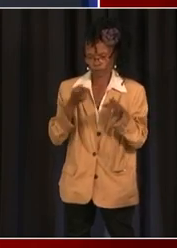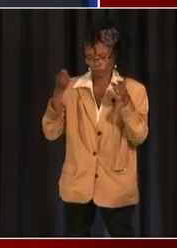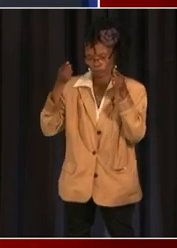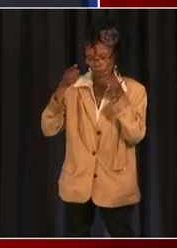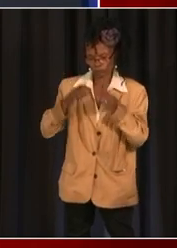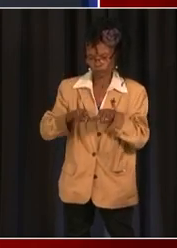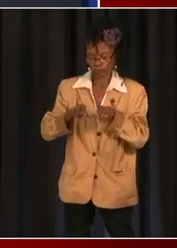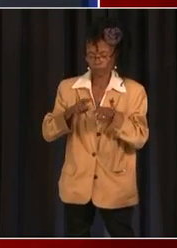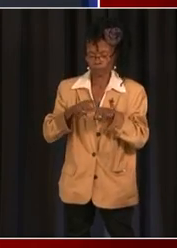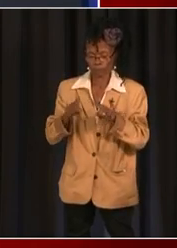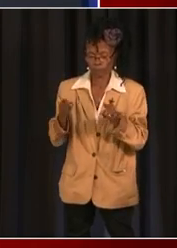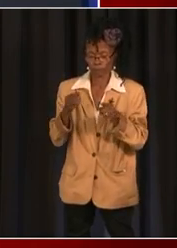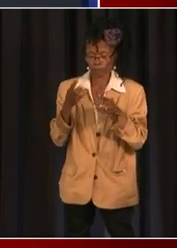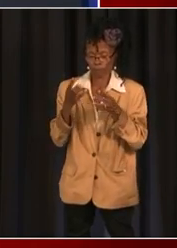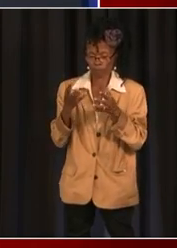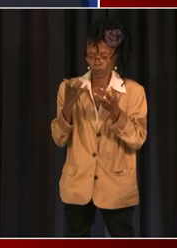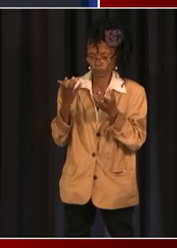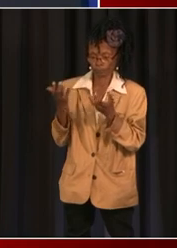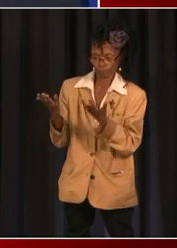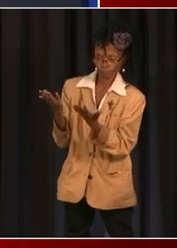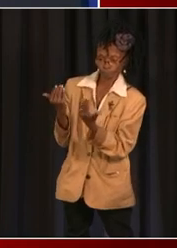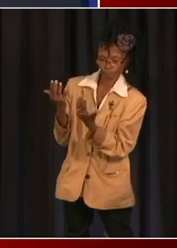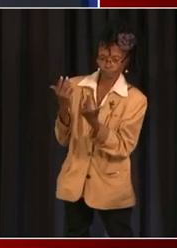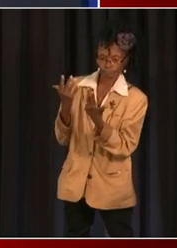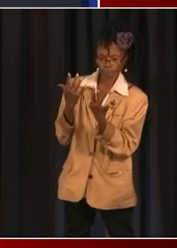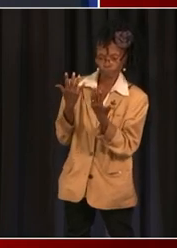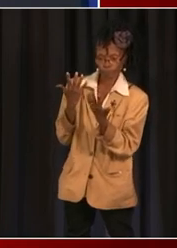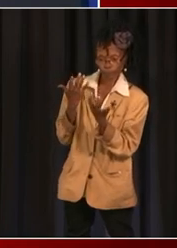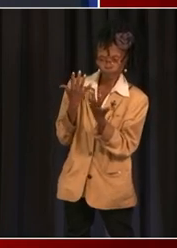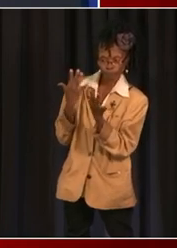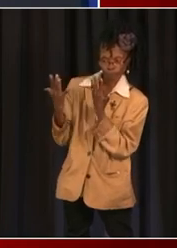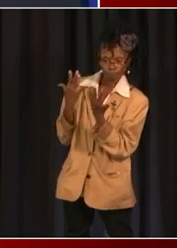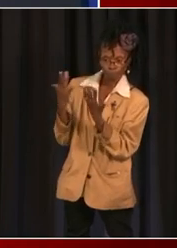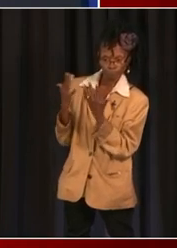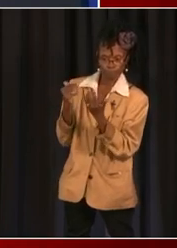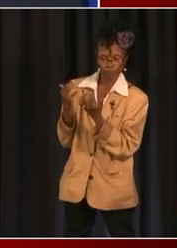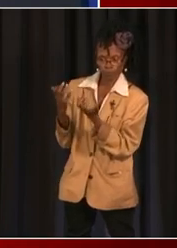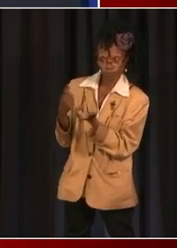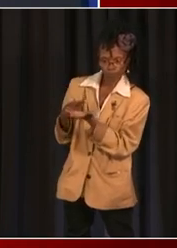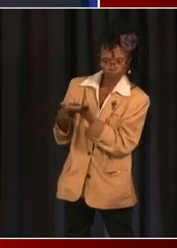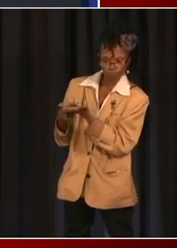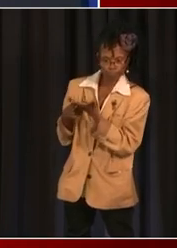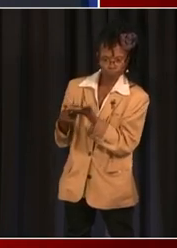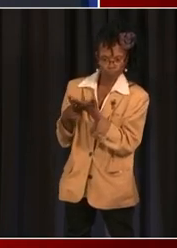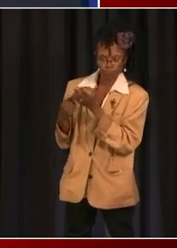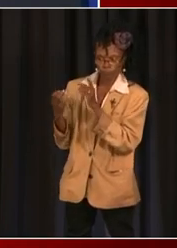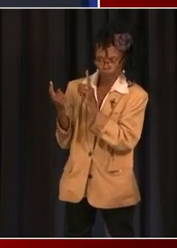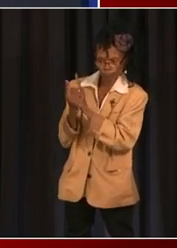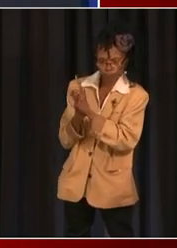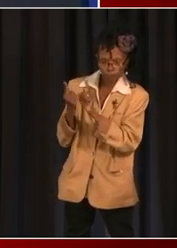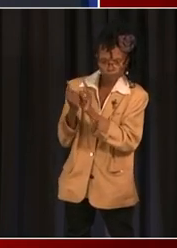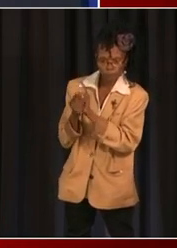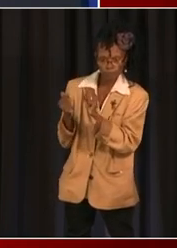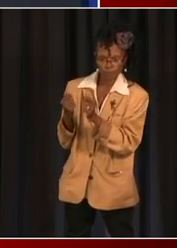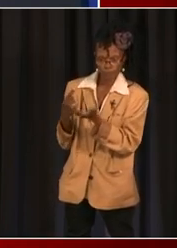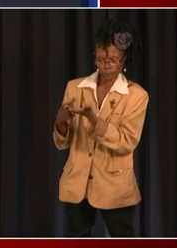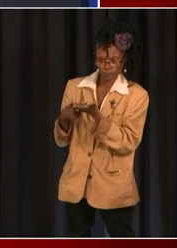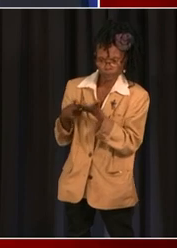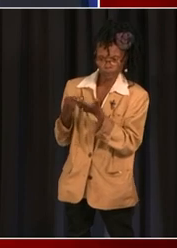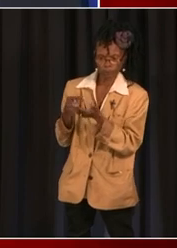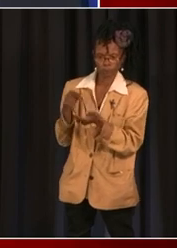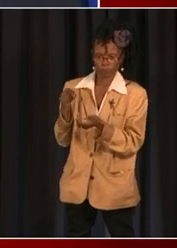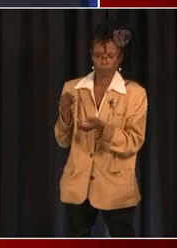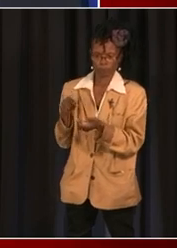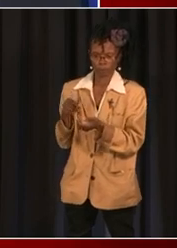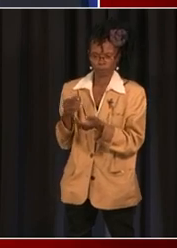to give a special shout out to their team, though. Their bargaining team and our team met throughout the weekend on